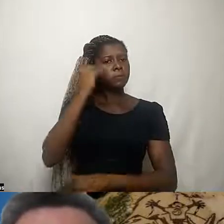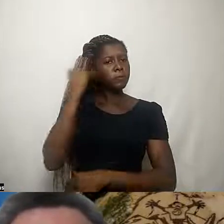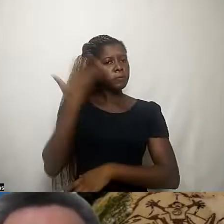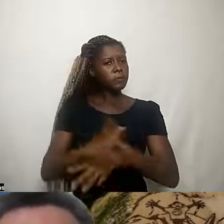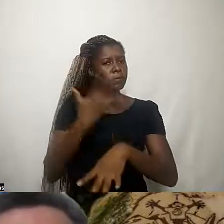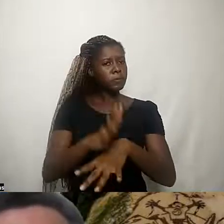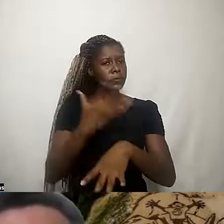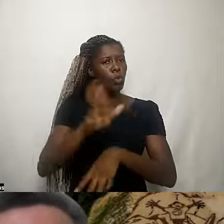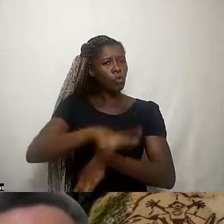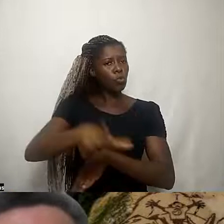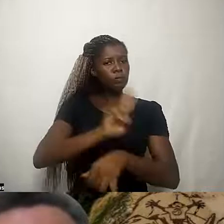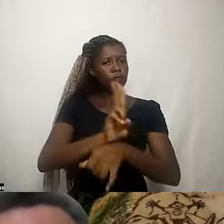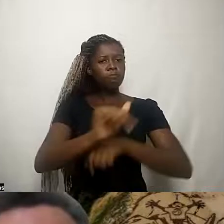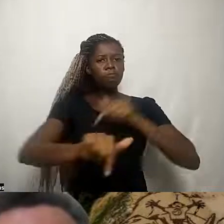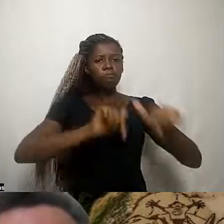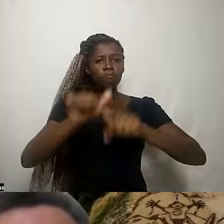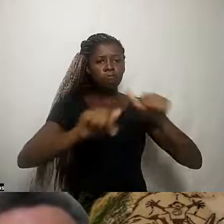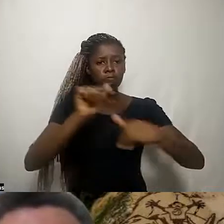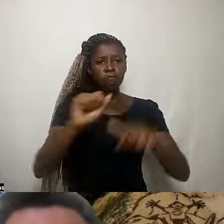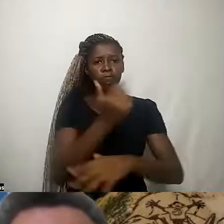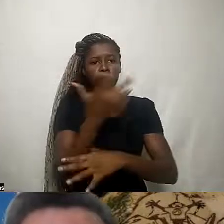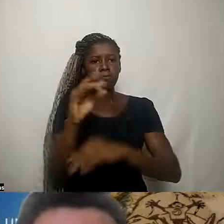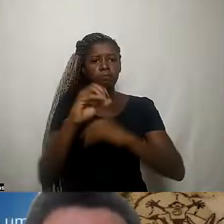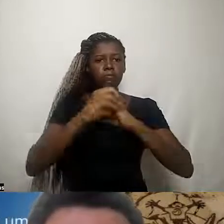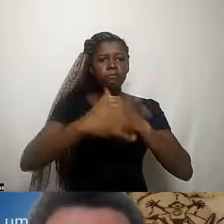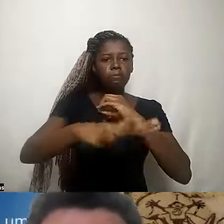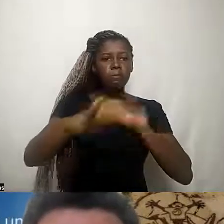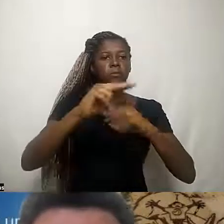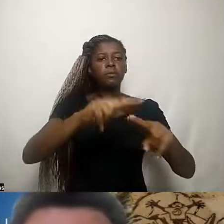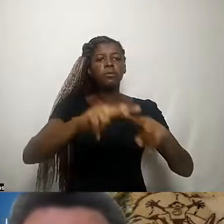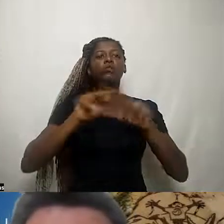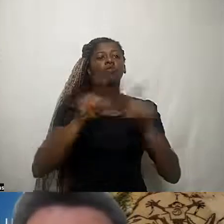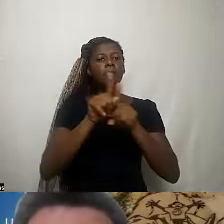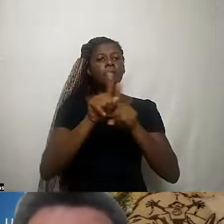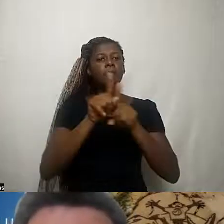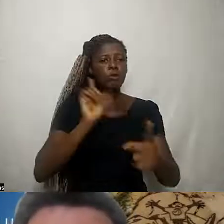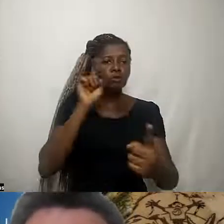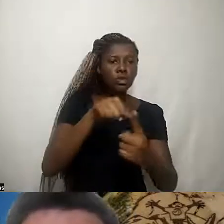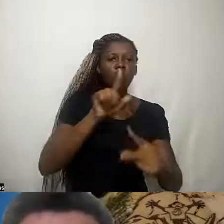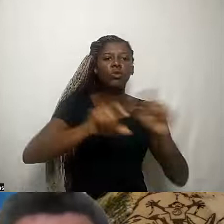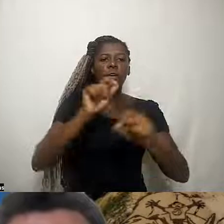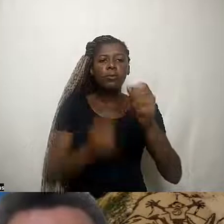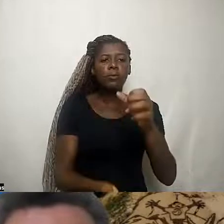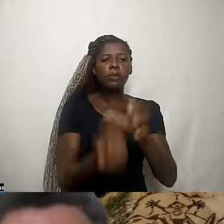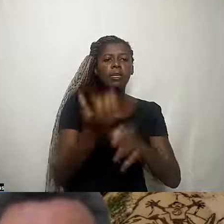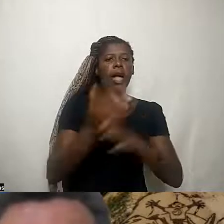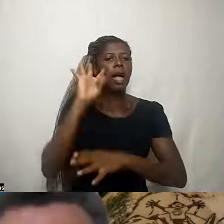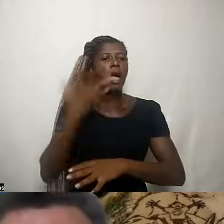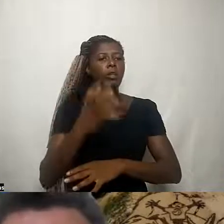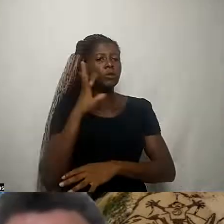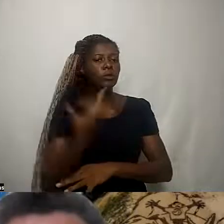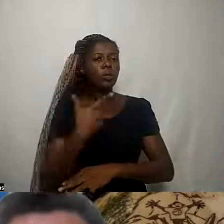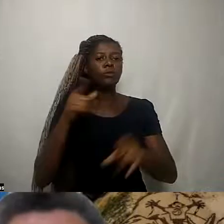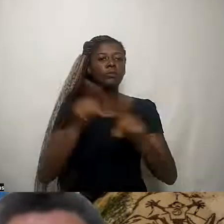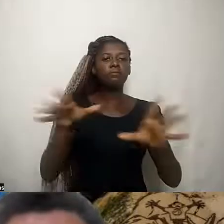So all the scientific production it has to have a direct use in the conservation, aiming at developing solutions